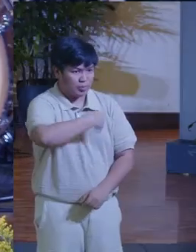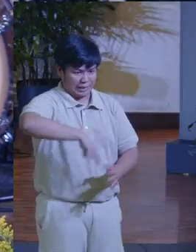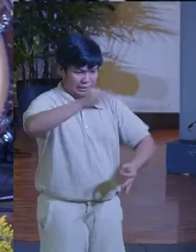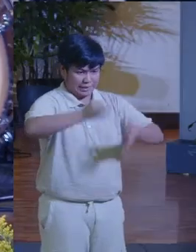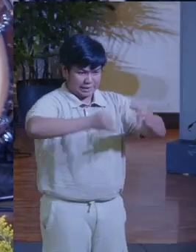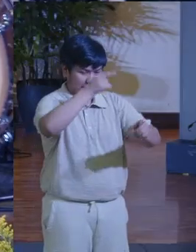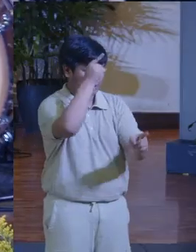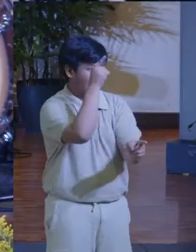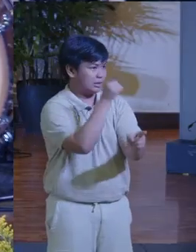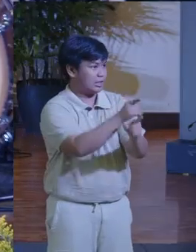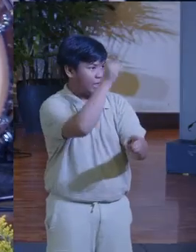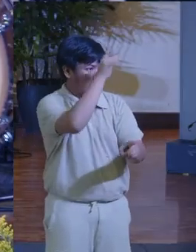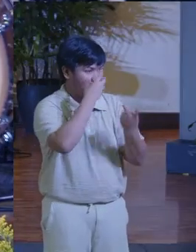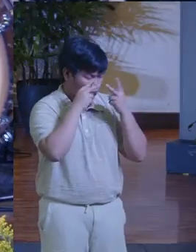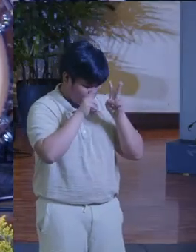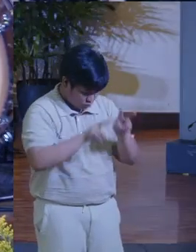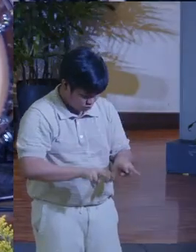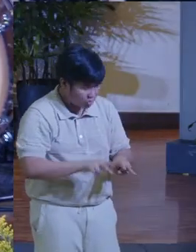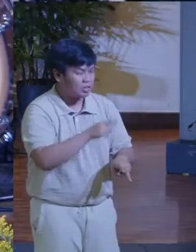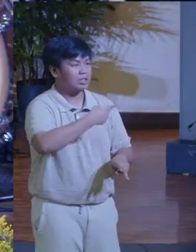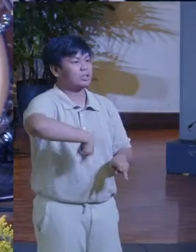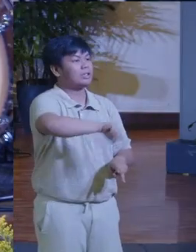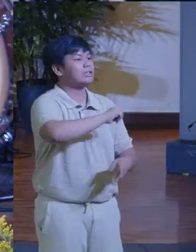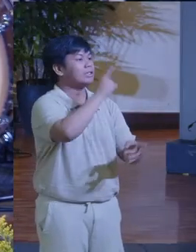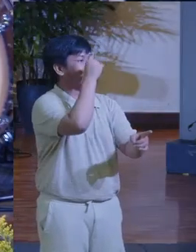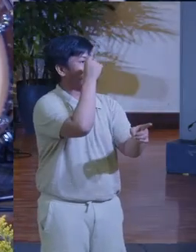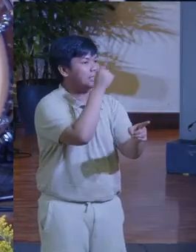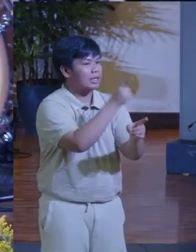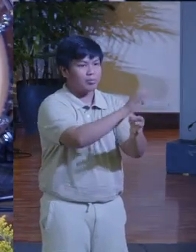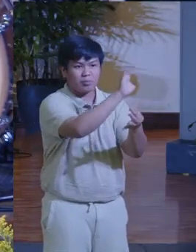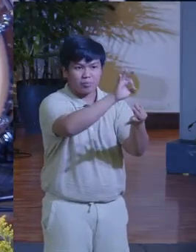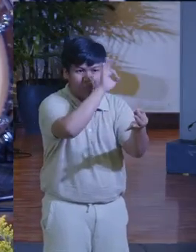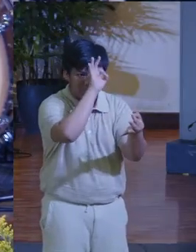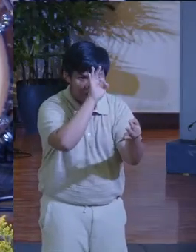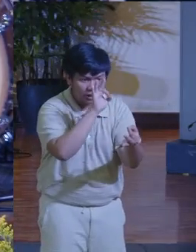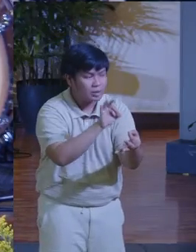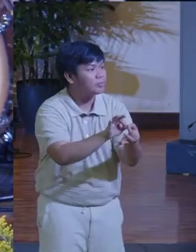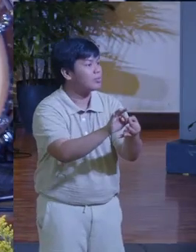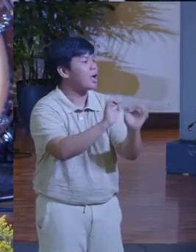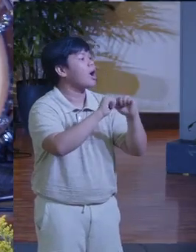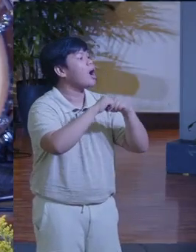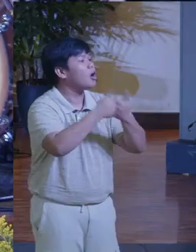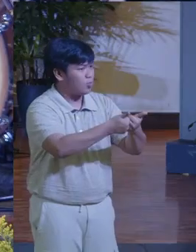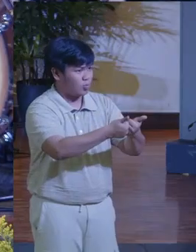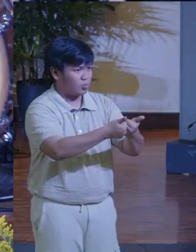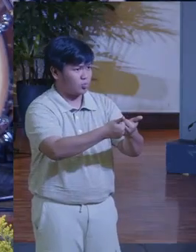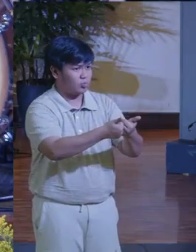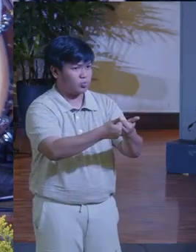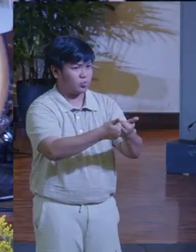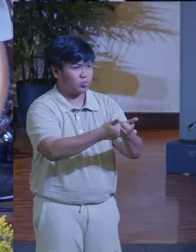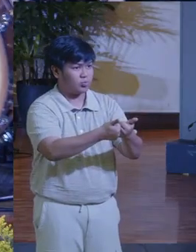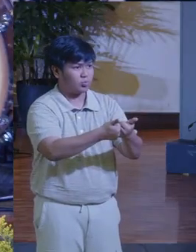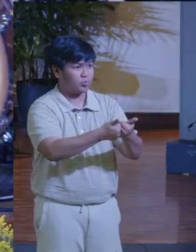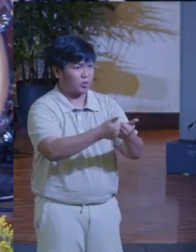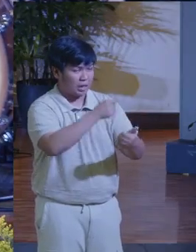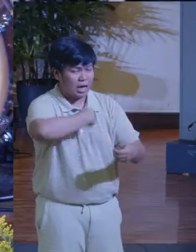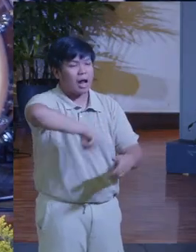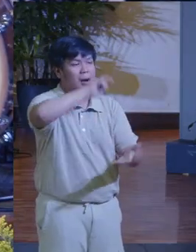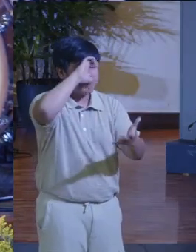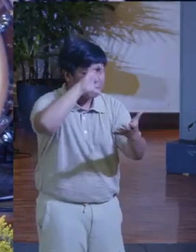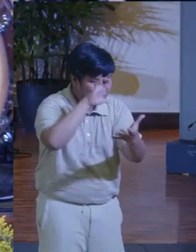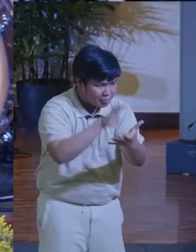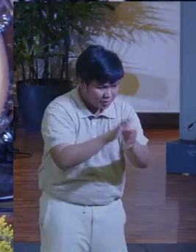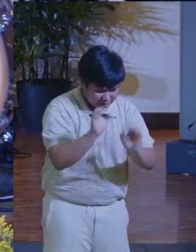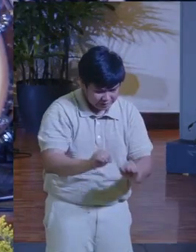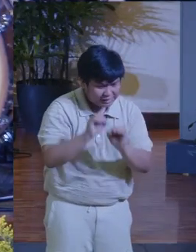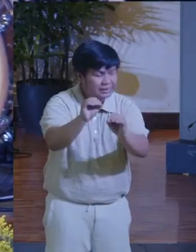justified. Tayo ginagawang inaaring matuwid sa mata ng Diyos sa ating paniniwala sa